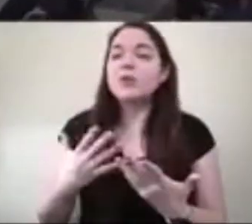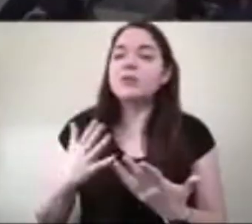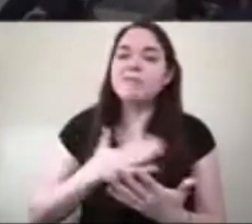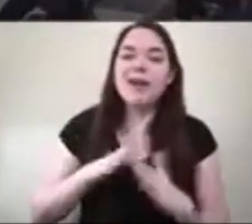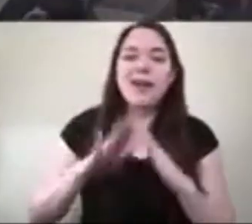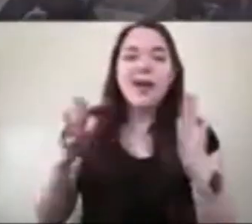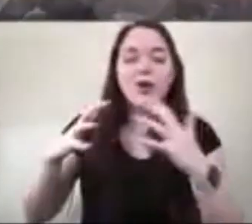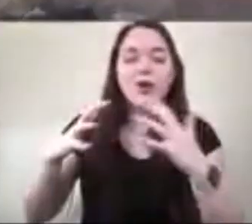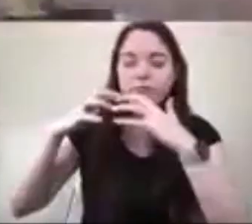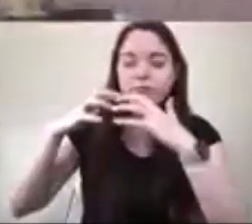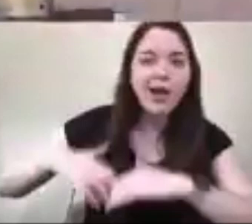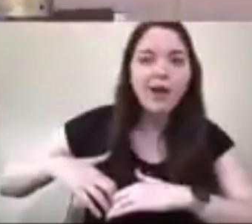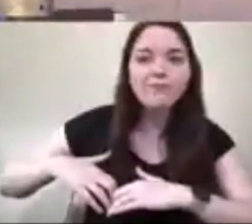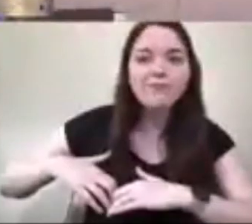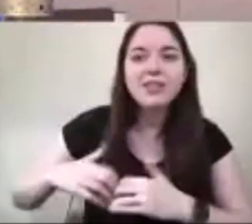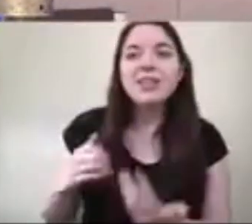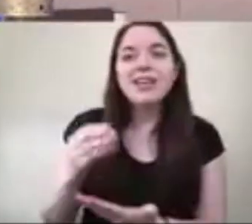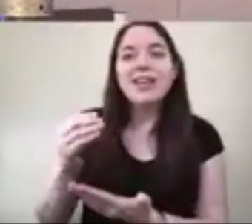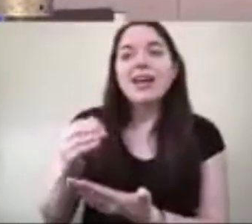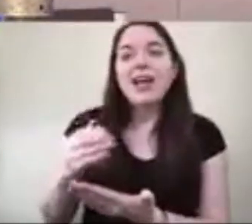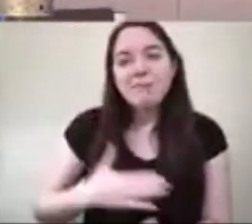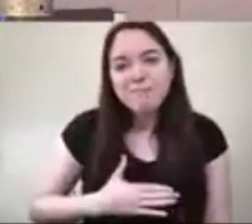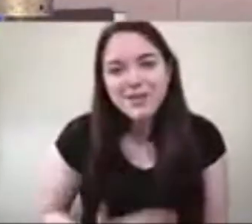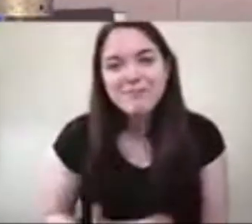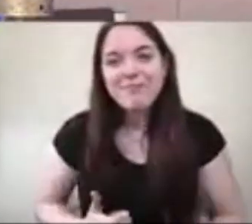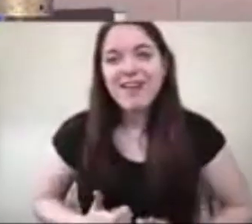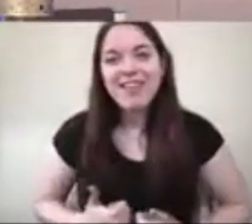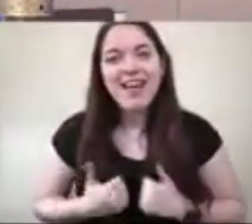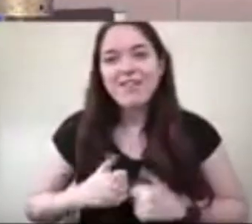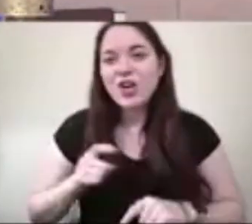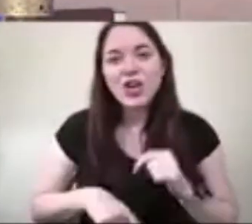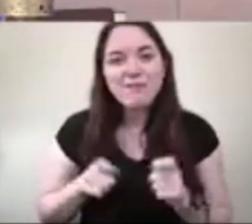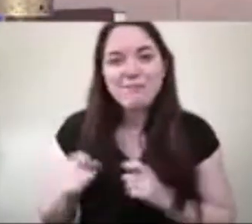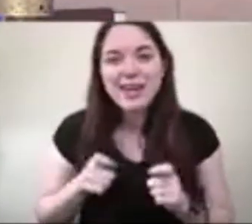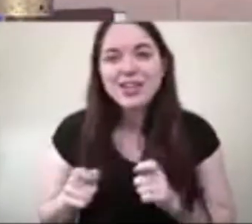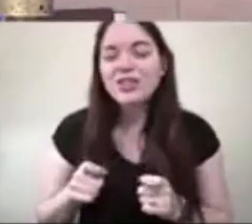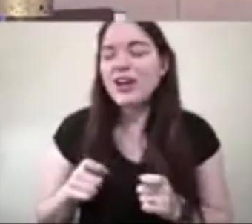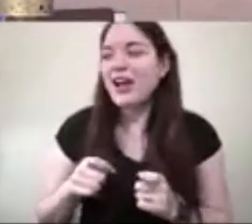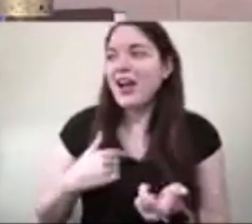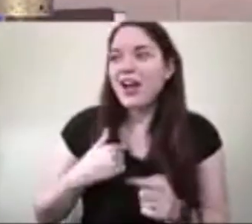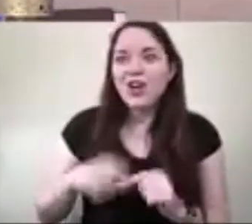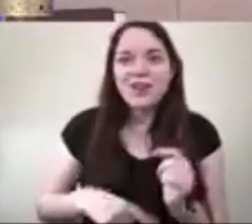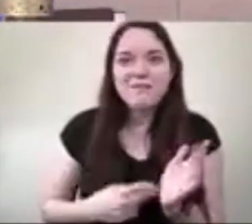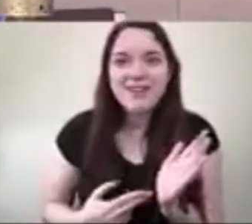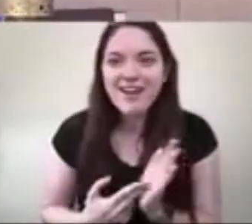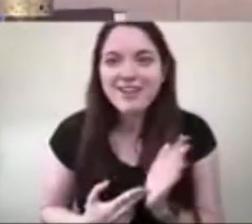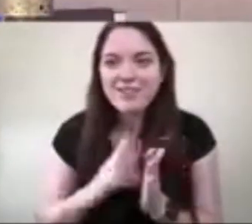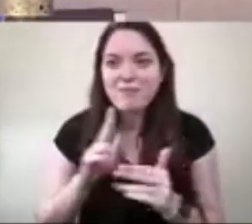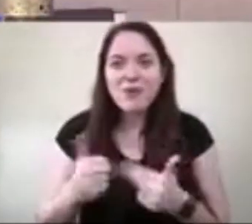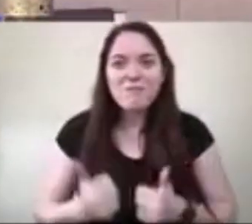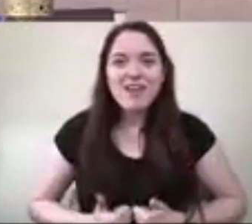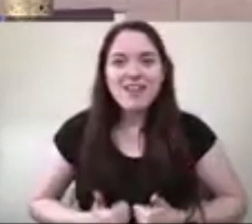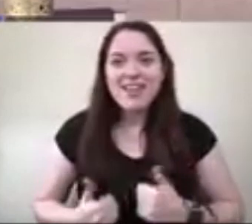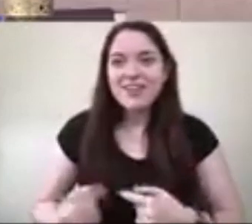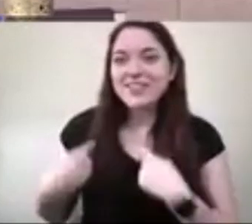become unmanageable, I was able to get honest about the parts of my life that had been built on